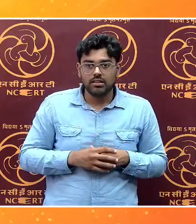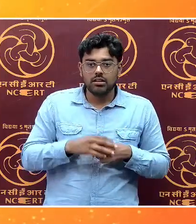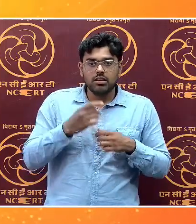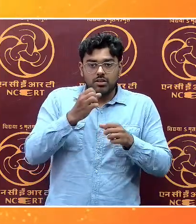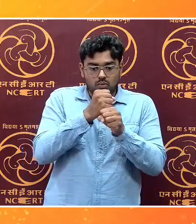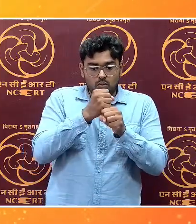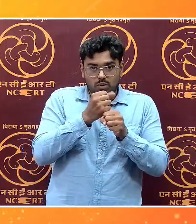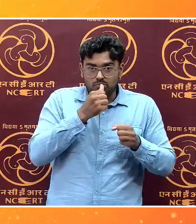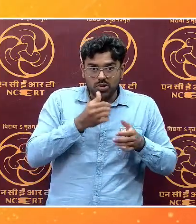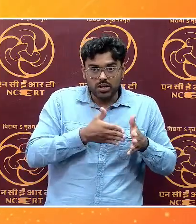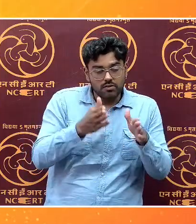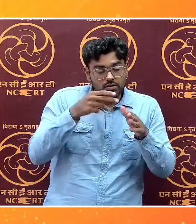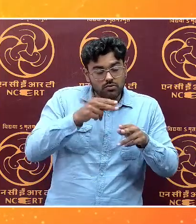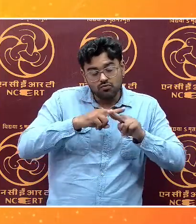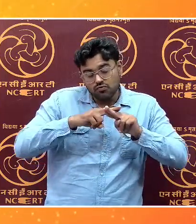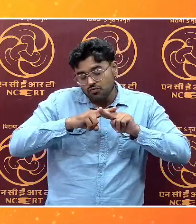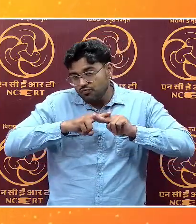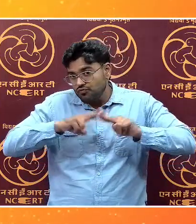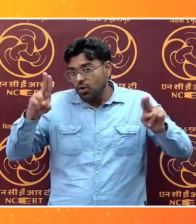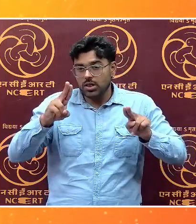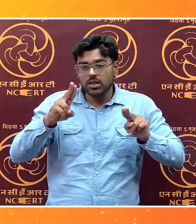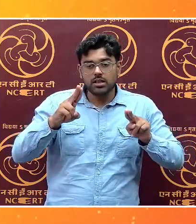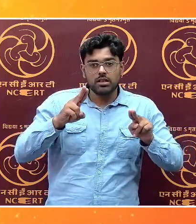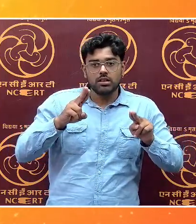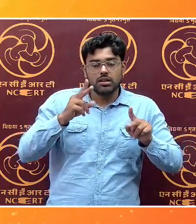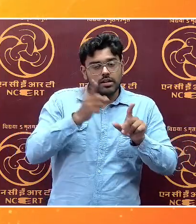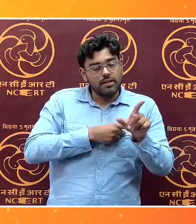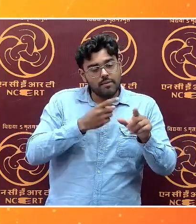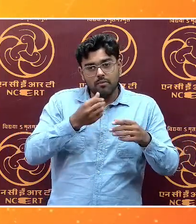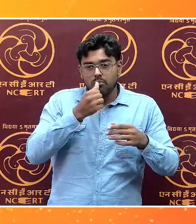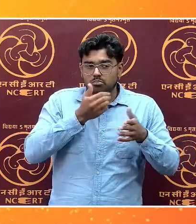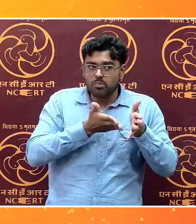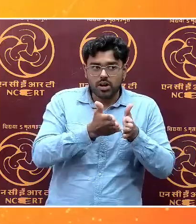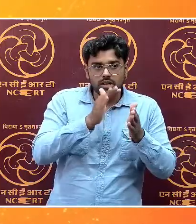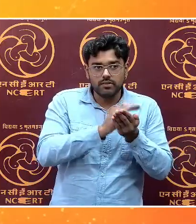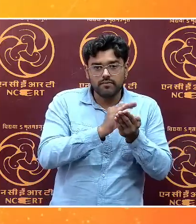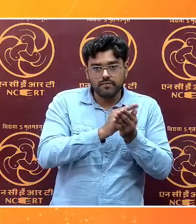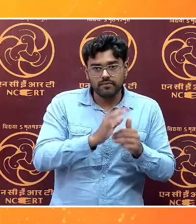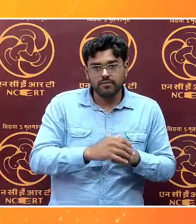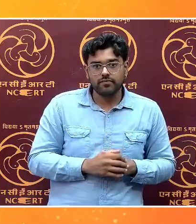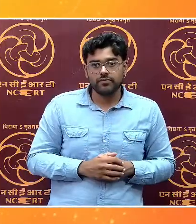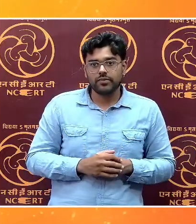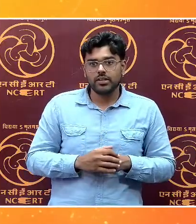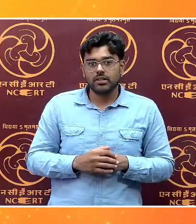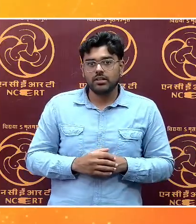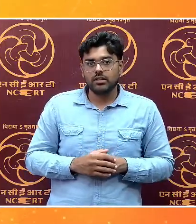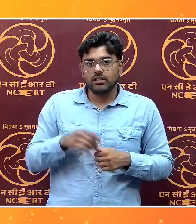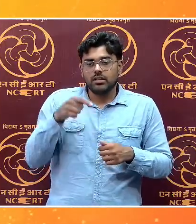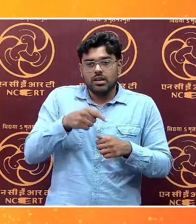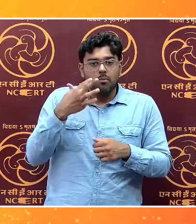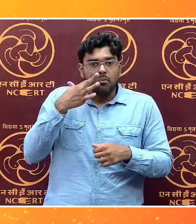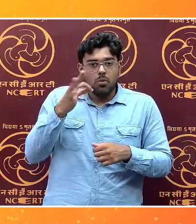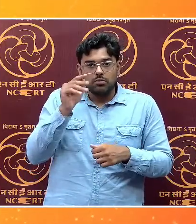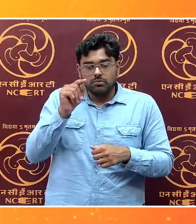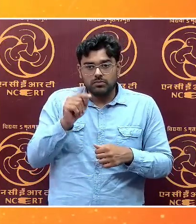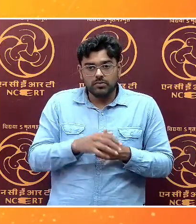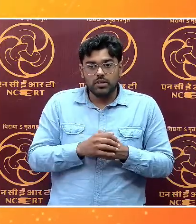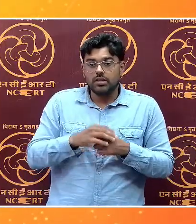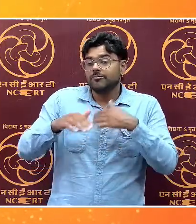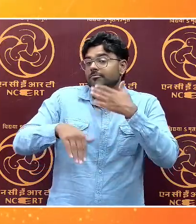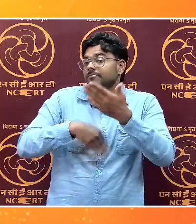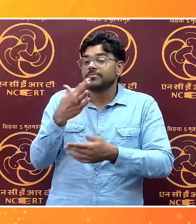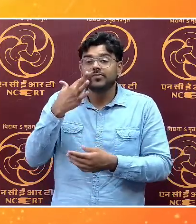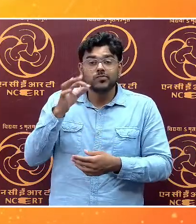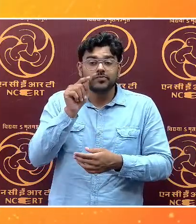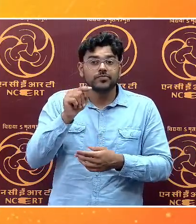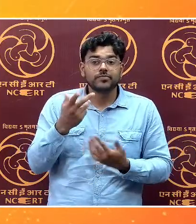because it is having water throughout the year. So this is one of the important facts. And another important